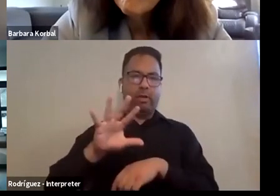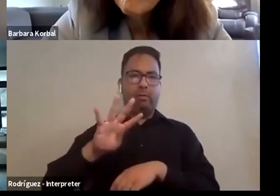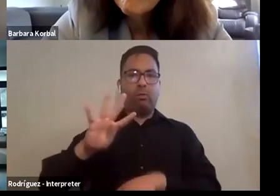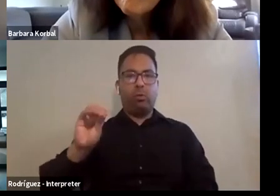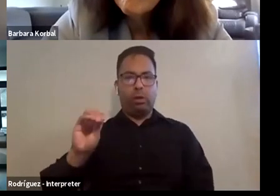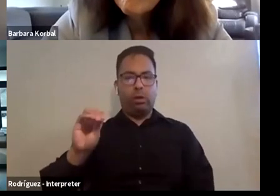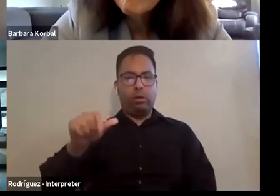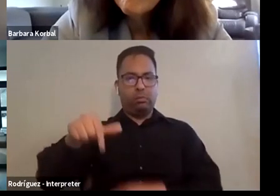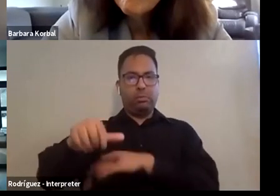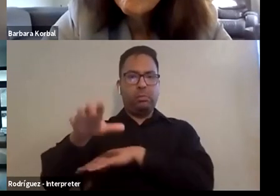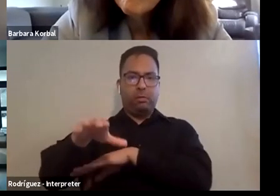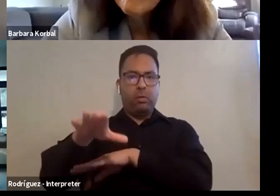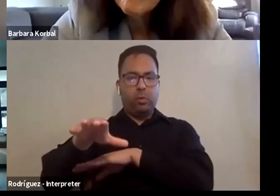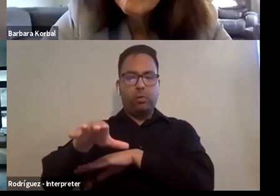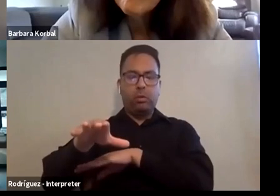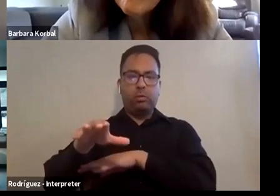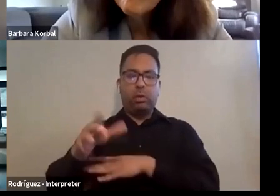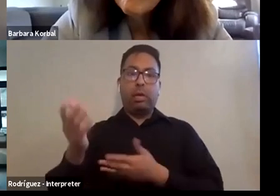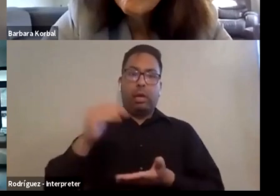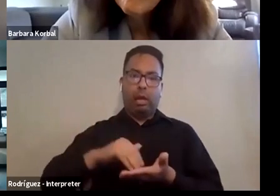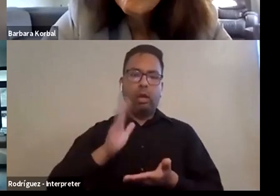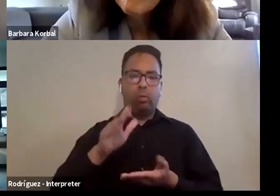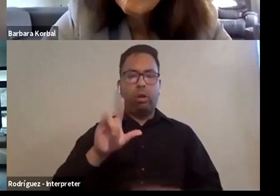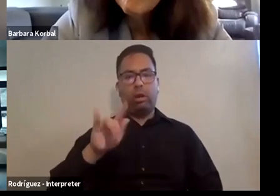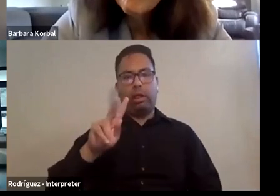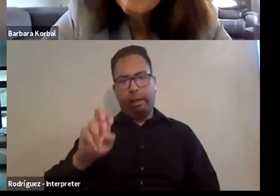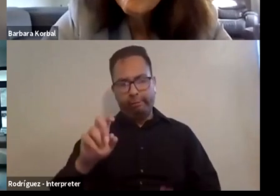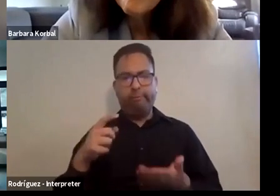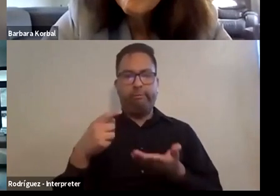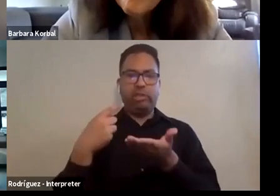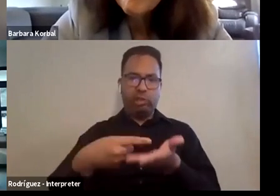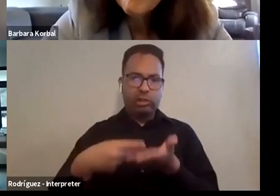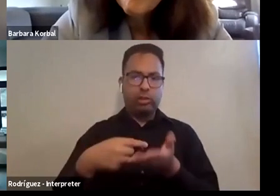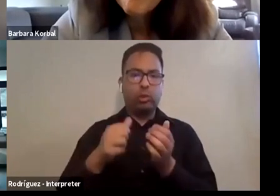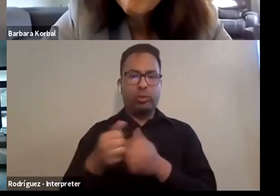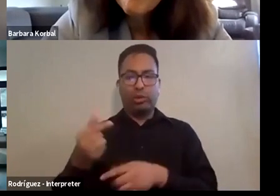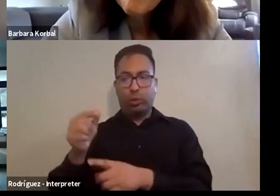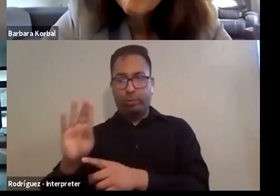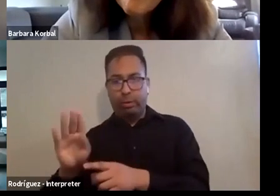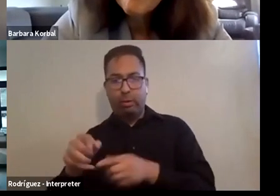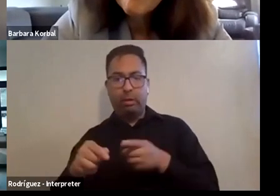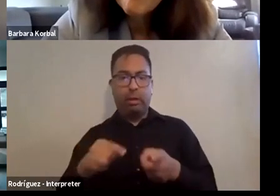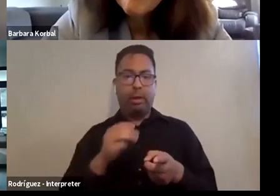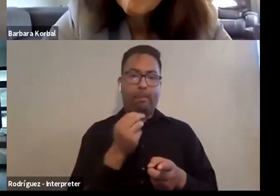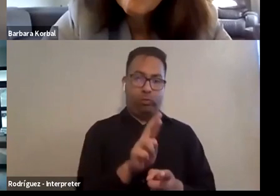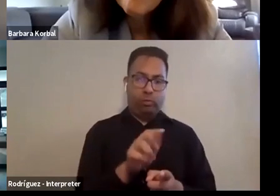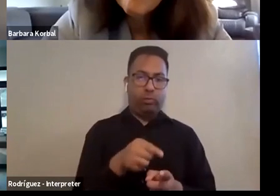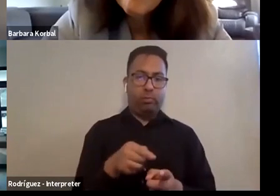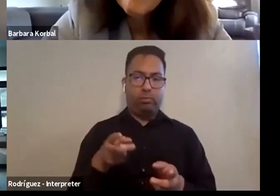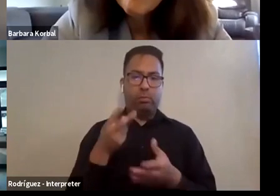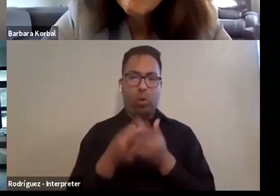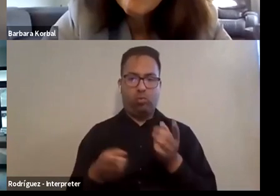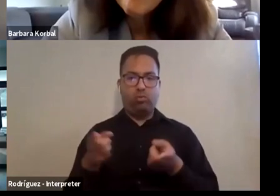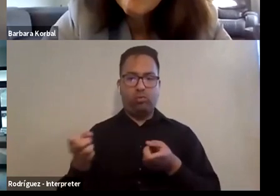to again have a live discussion with Gioconda Belli and Margaret Randall. And I